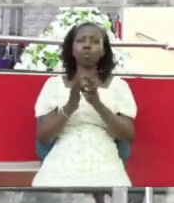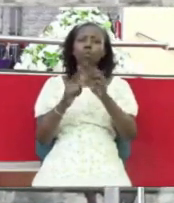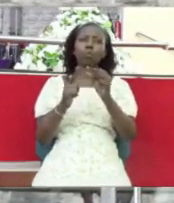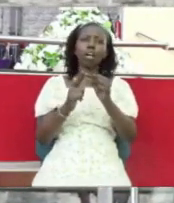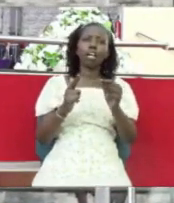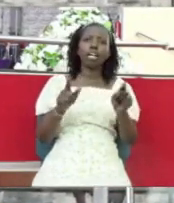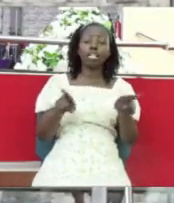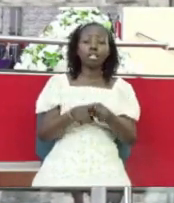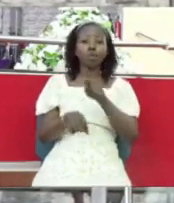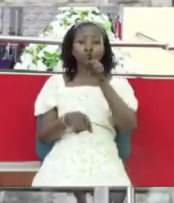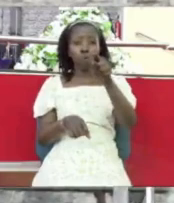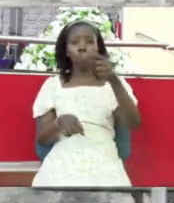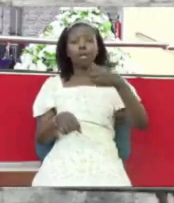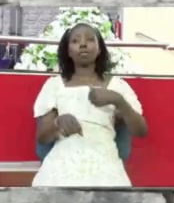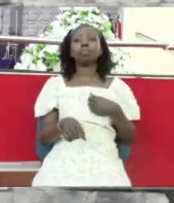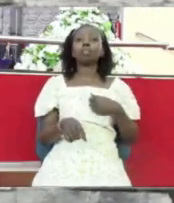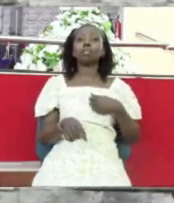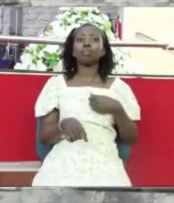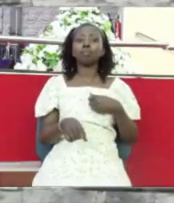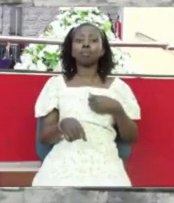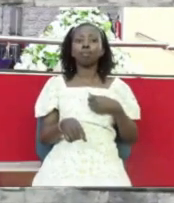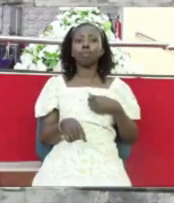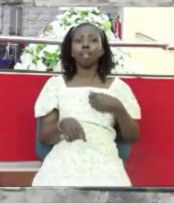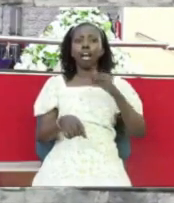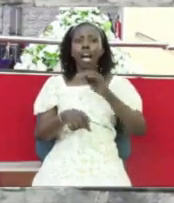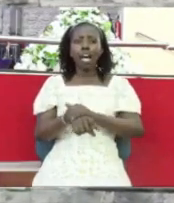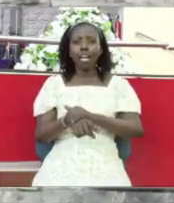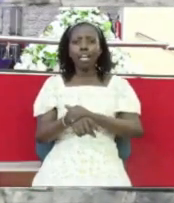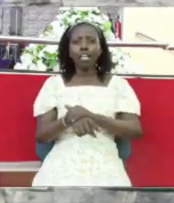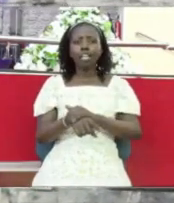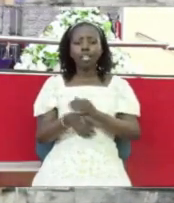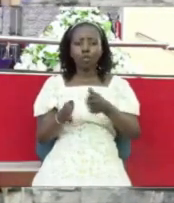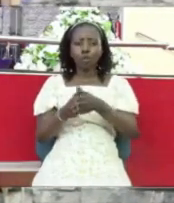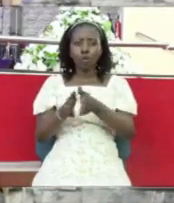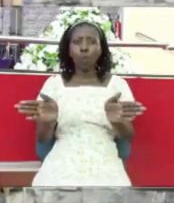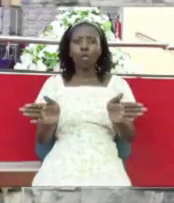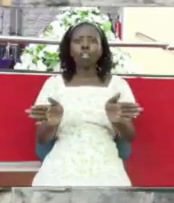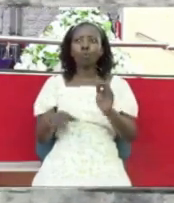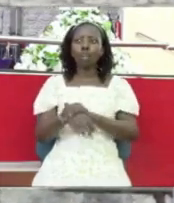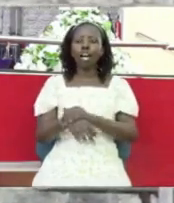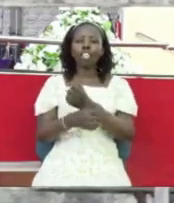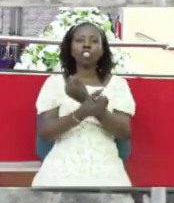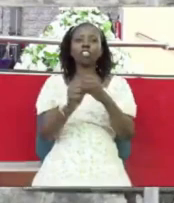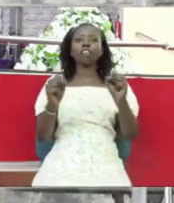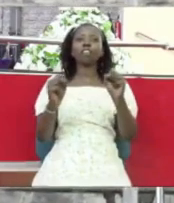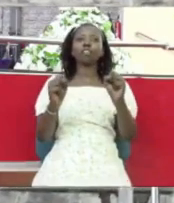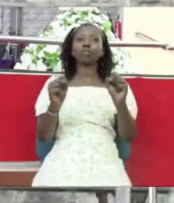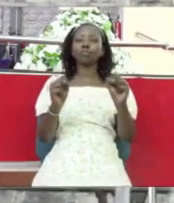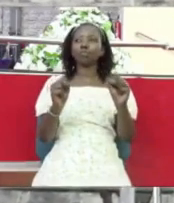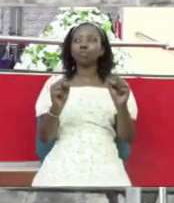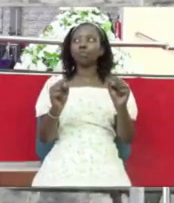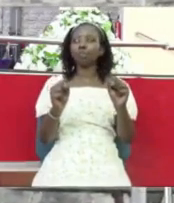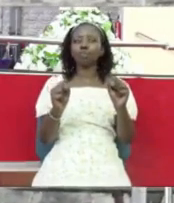I as Gentiles. Na wewe nami kama. We got an opening to come into the saving grace. Tukapata nafasi ya kuingia kwenye